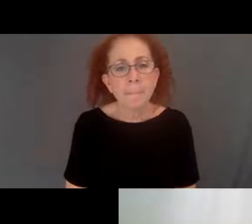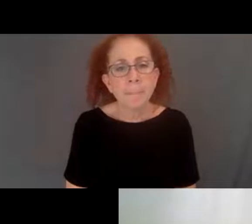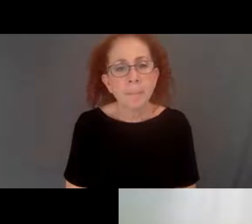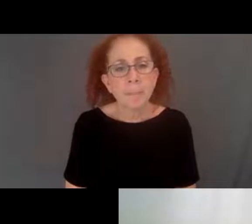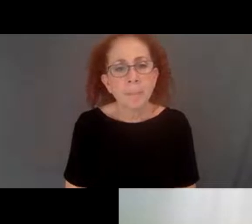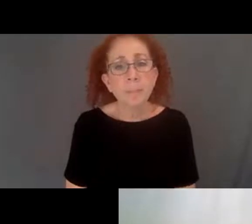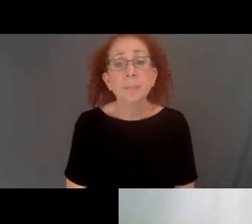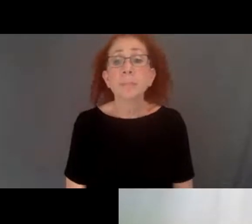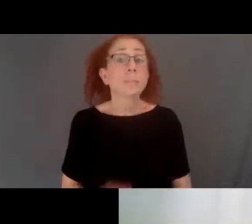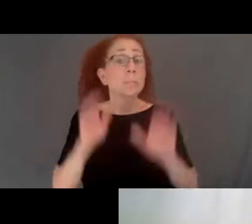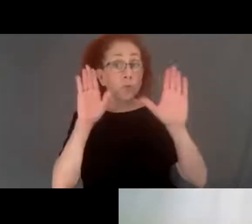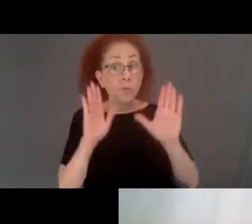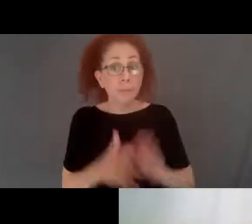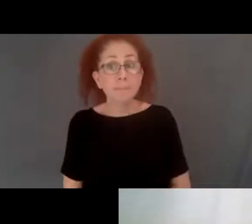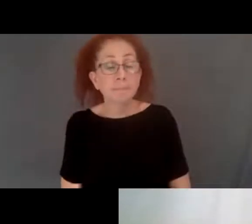Great.